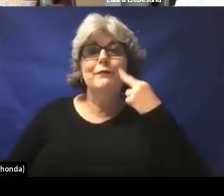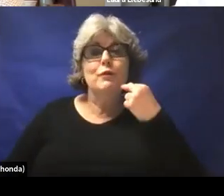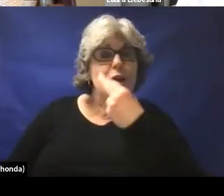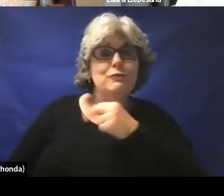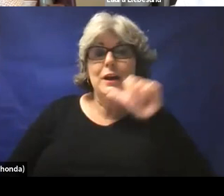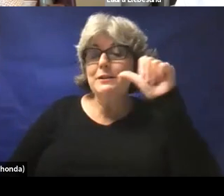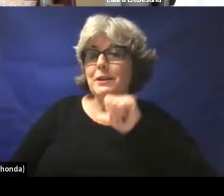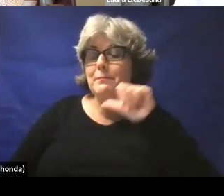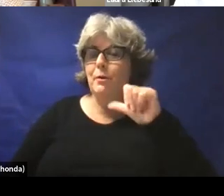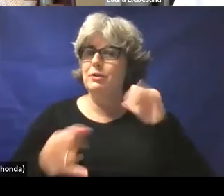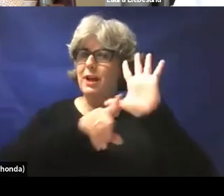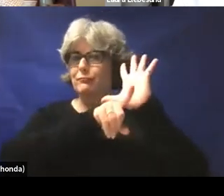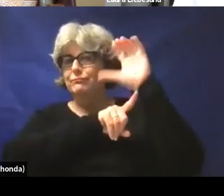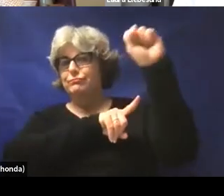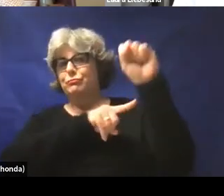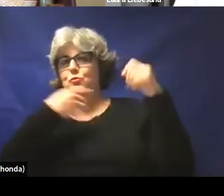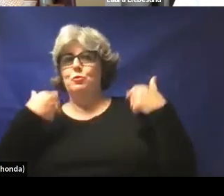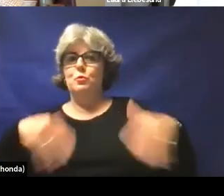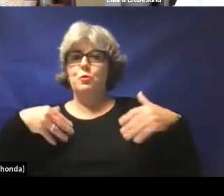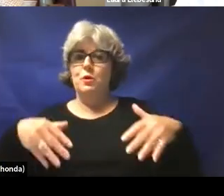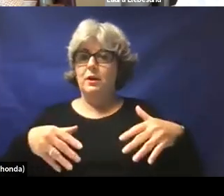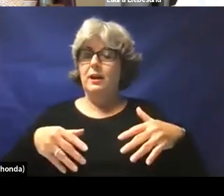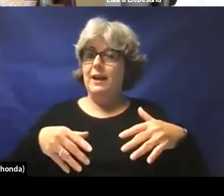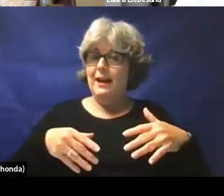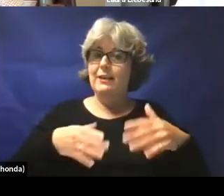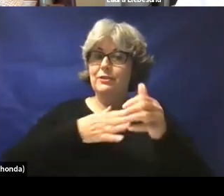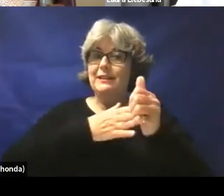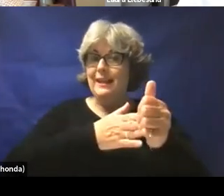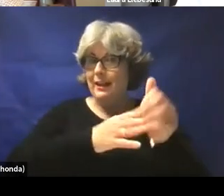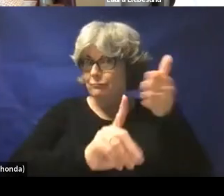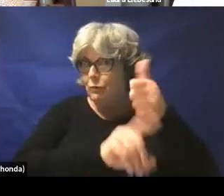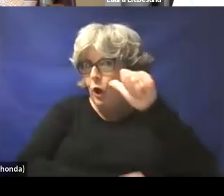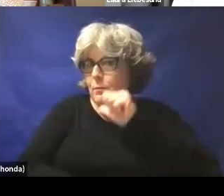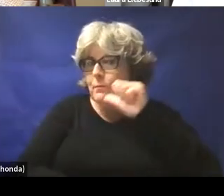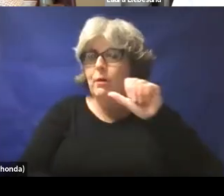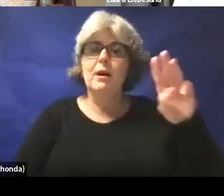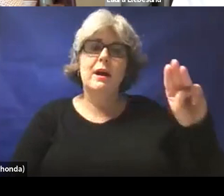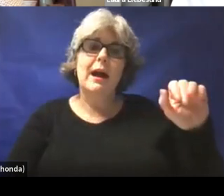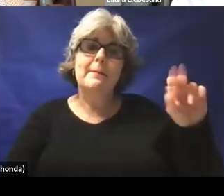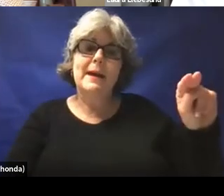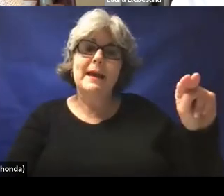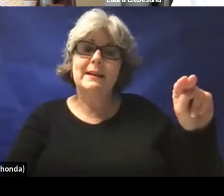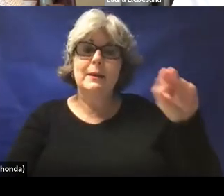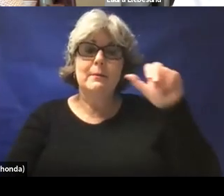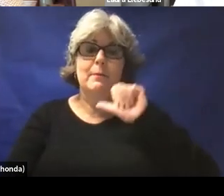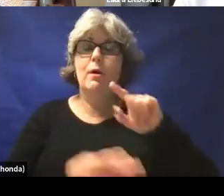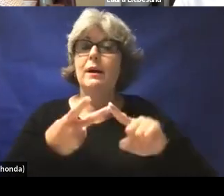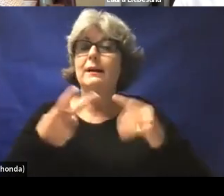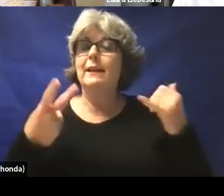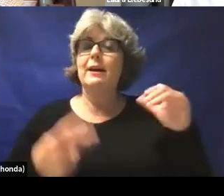bars. And she's also led her own bar at Macon Restaurant. And she's now at Serenata in Union